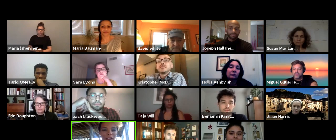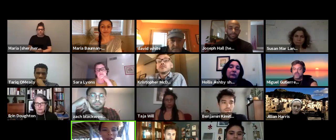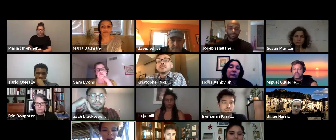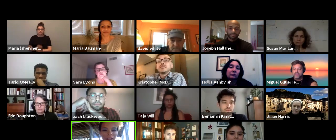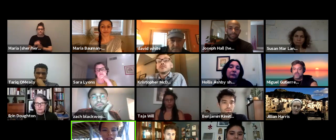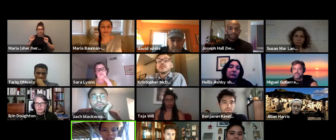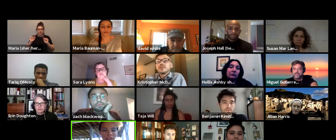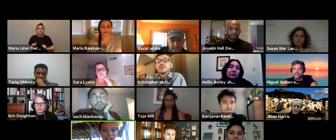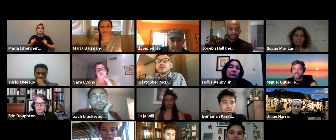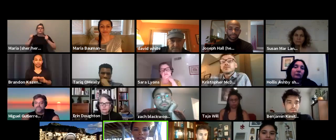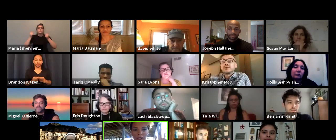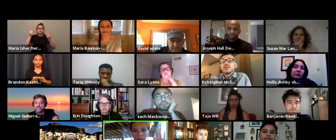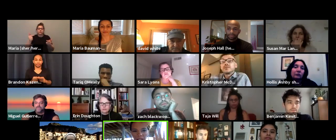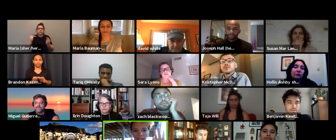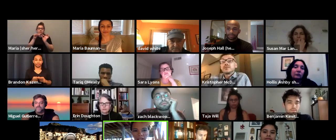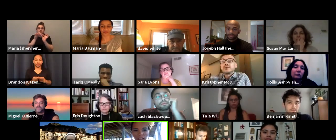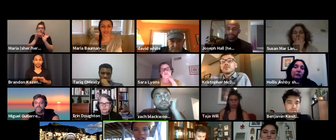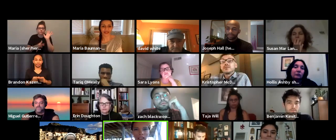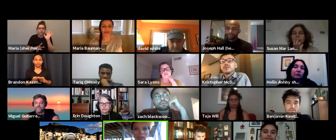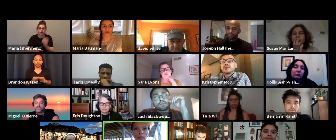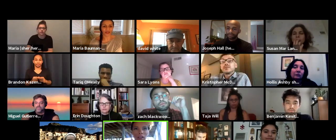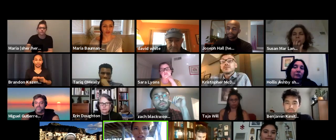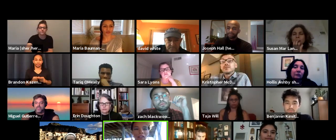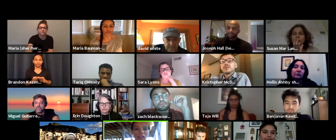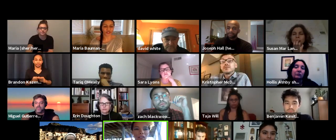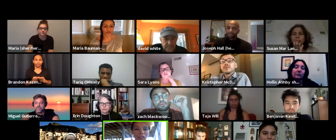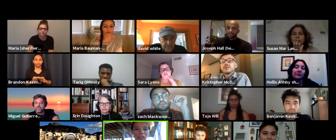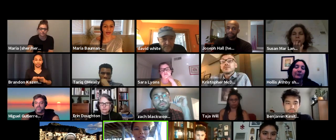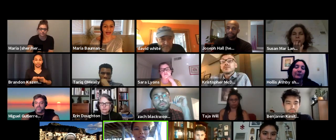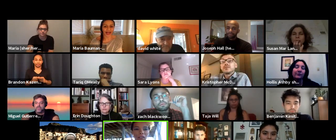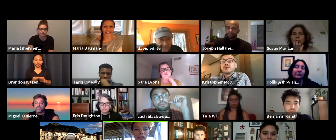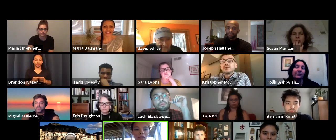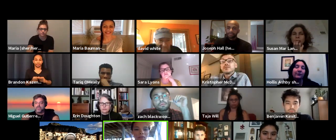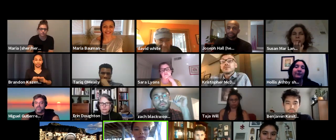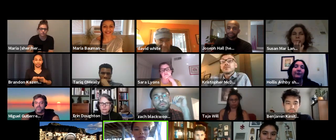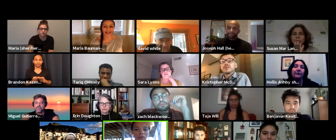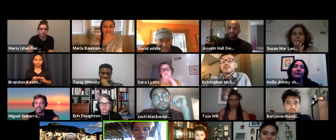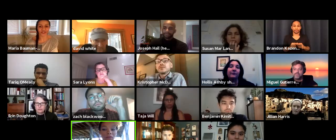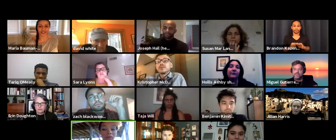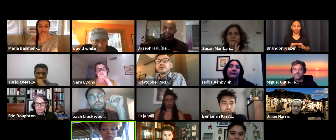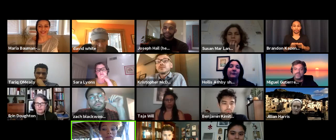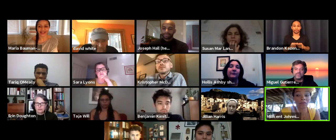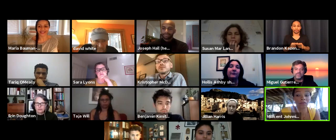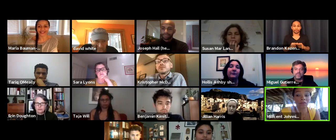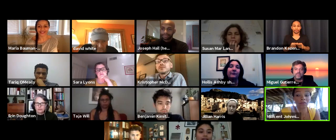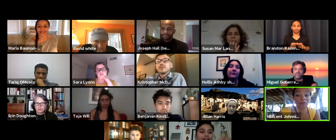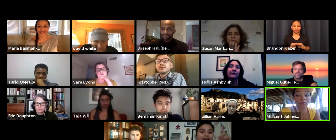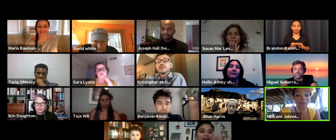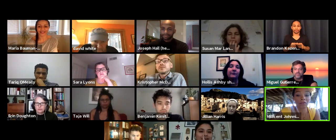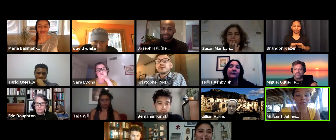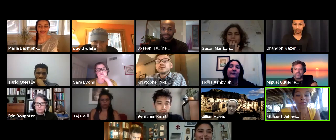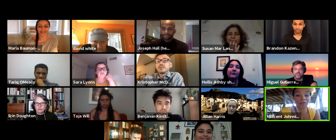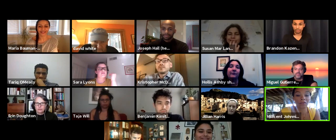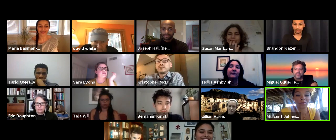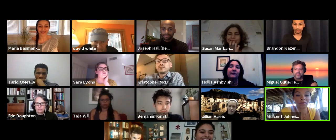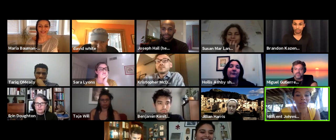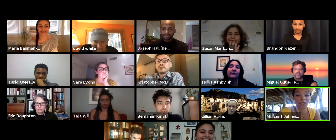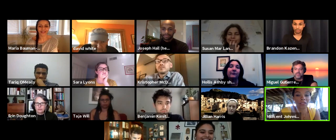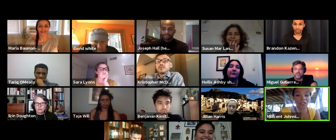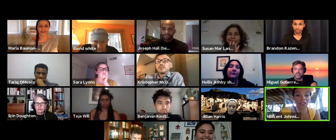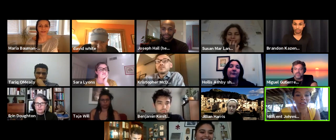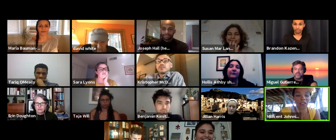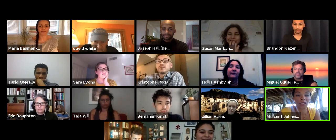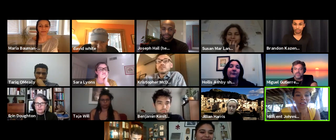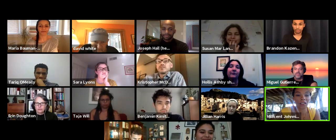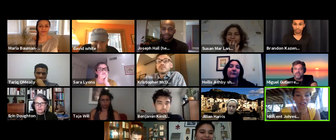Yeah, I work at a university. This is Millicent talking. Can we go to Isis after this? Isis?